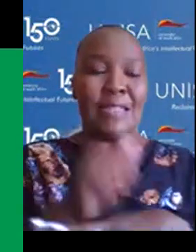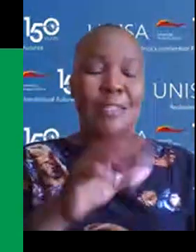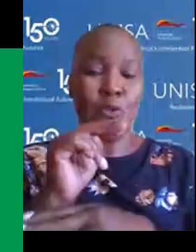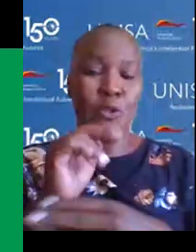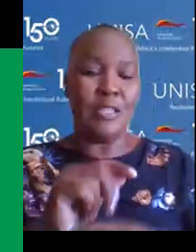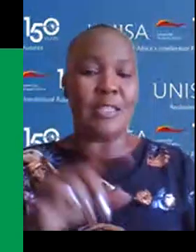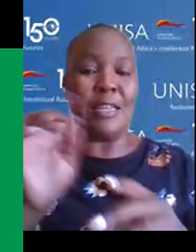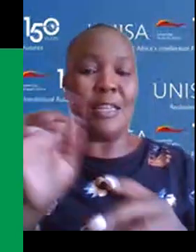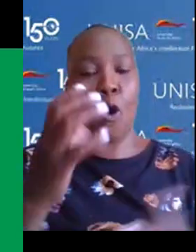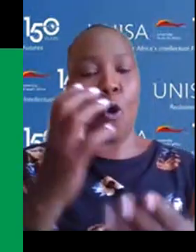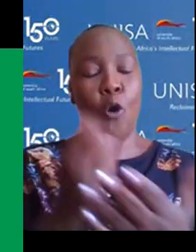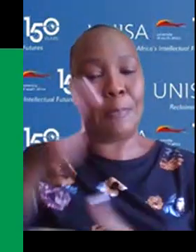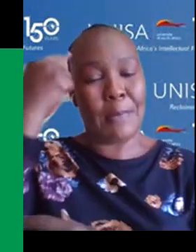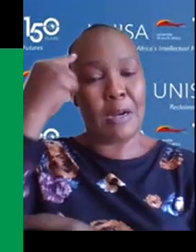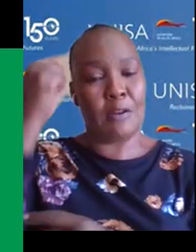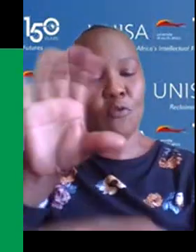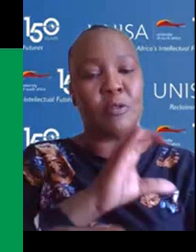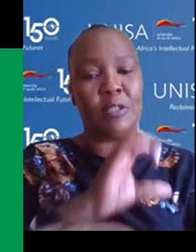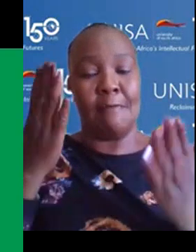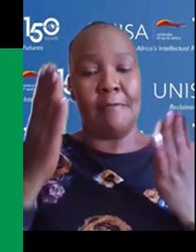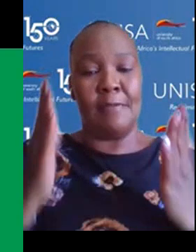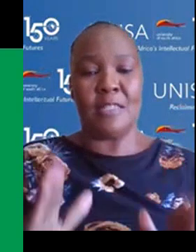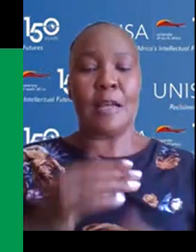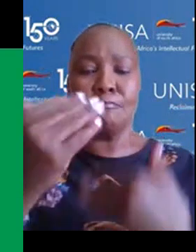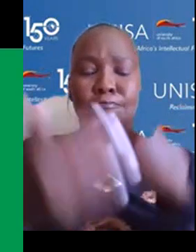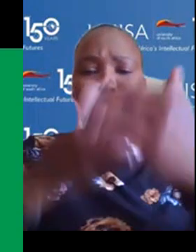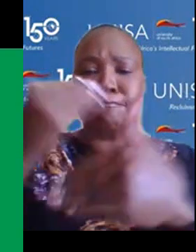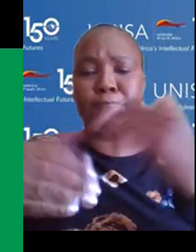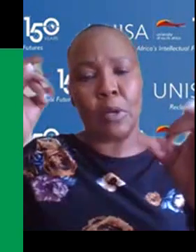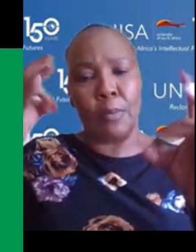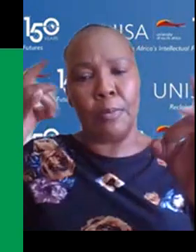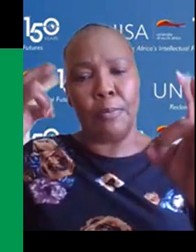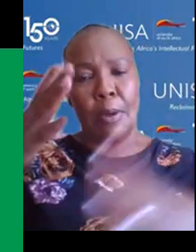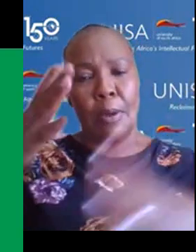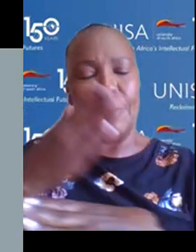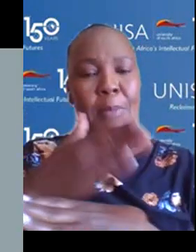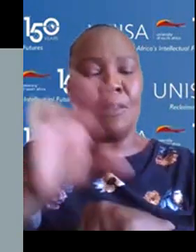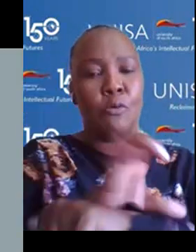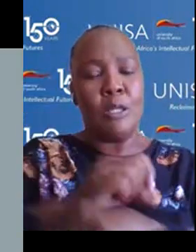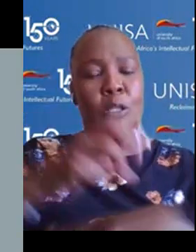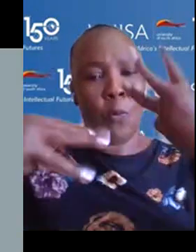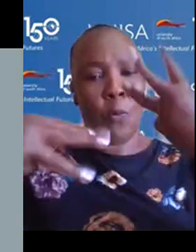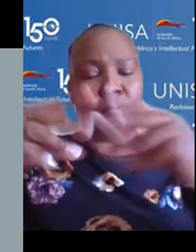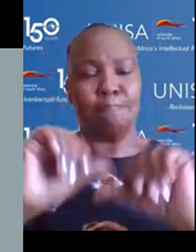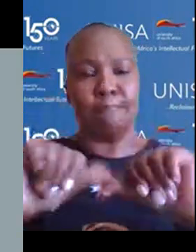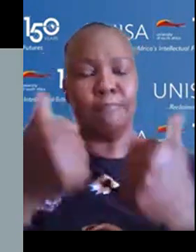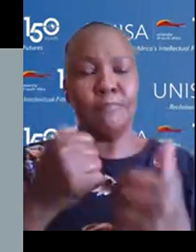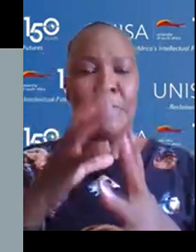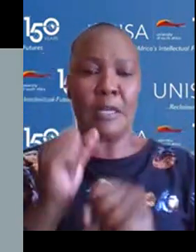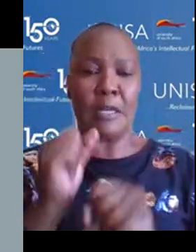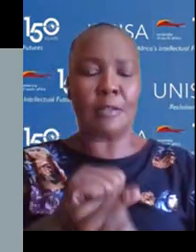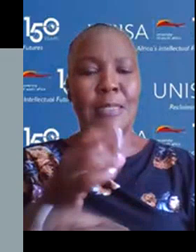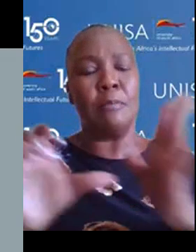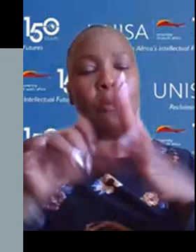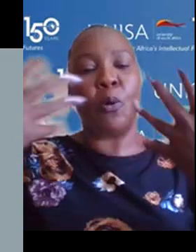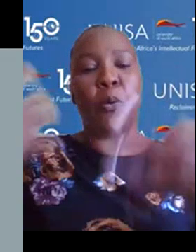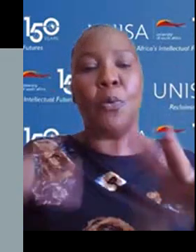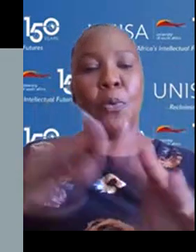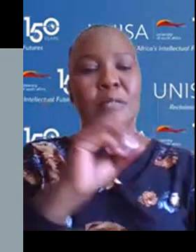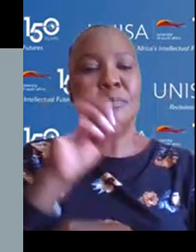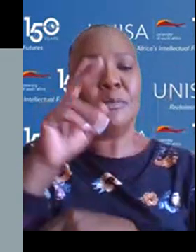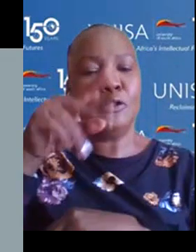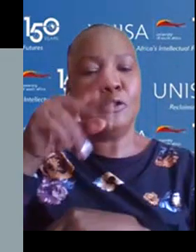brains of the computer, the physical parts that process information and make the computer function. It contains important components like the